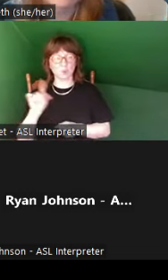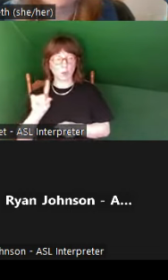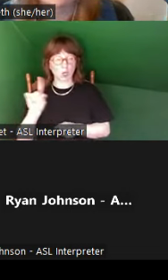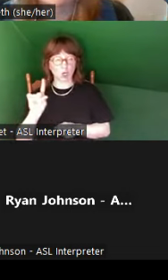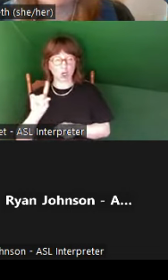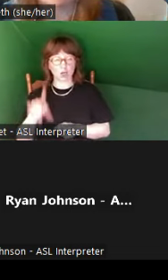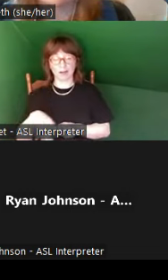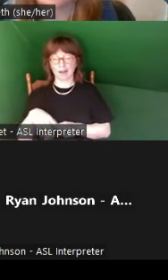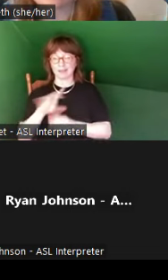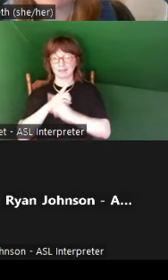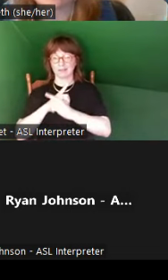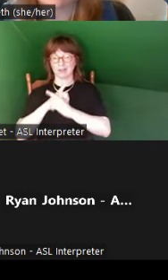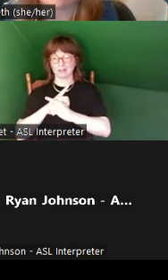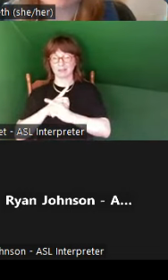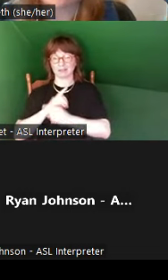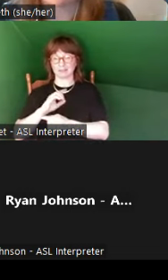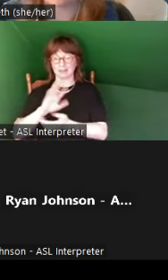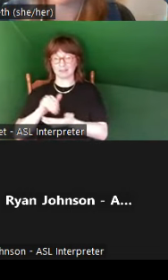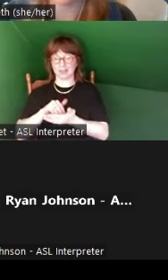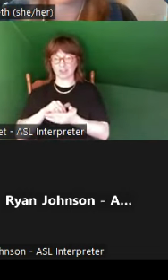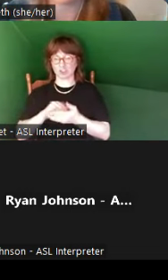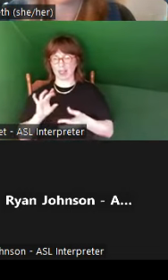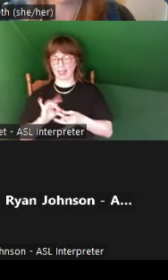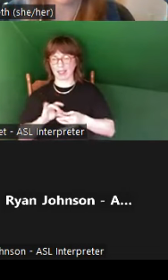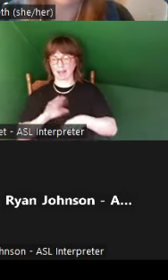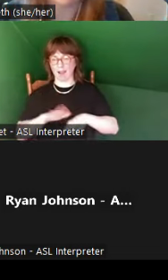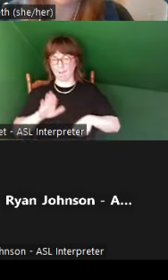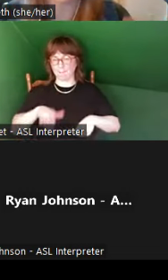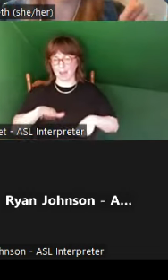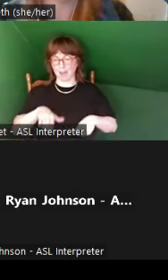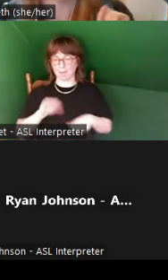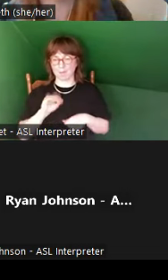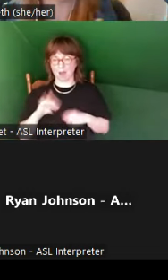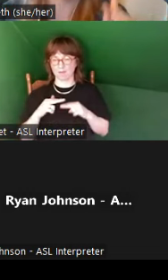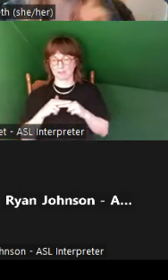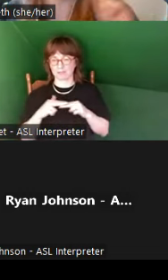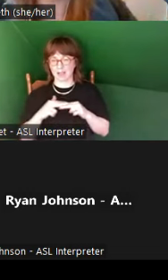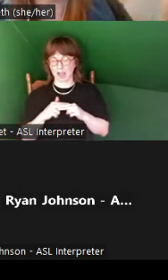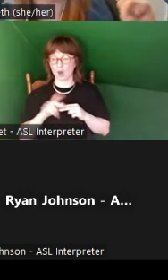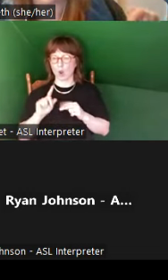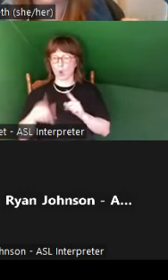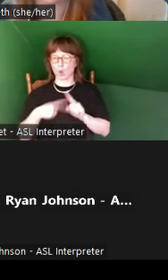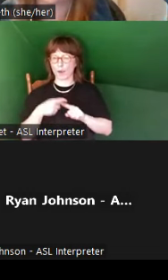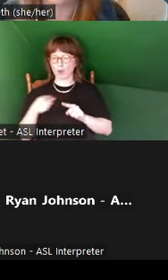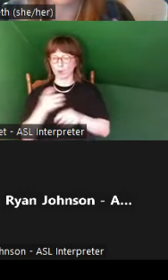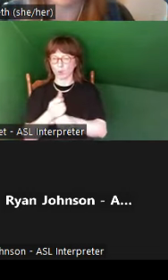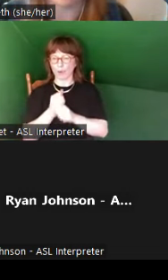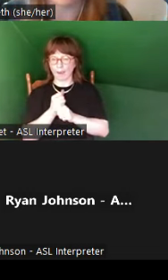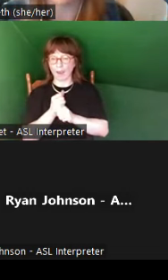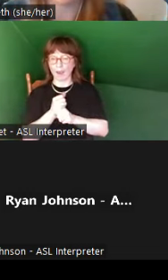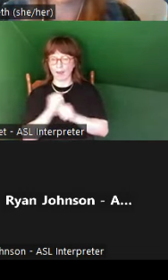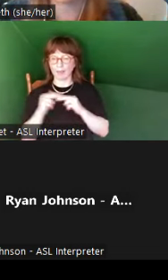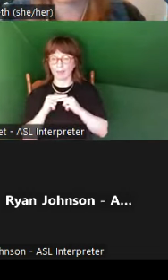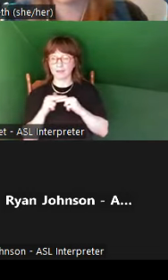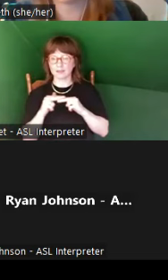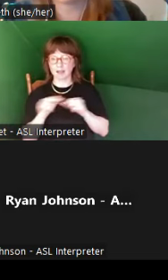Survivors. There's a link at the bottom of this page that when you get the PowerPoint slides, you can click that and it goes directly to that webinar series where you can